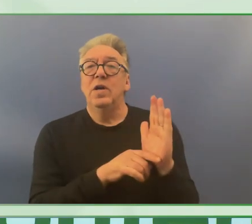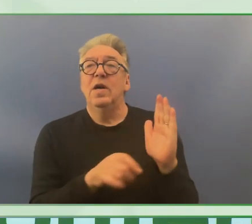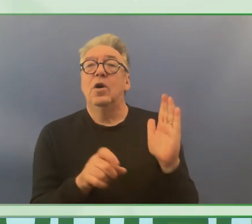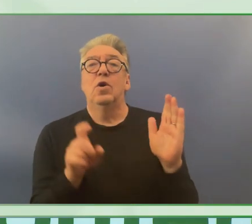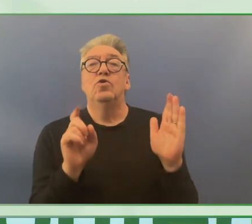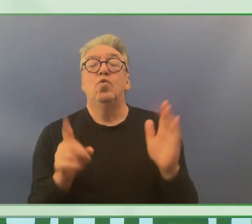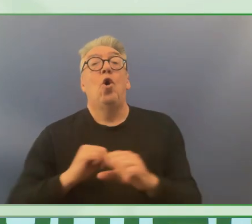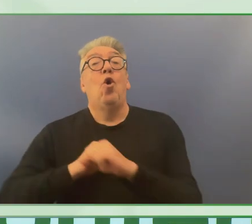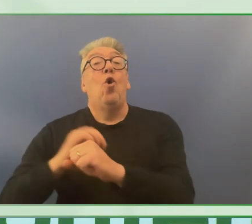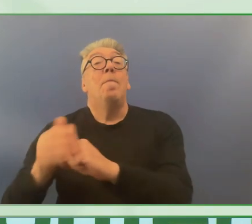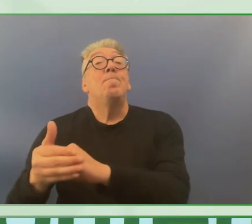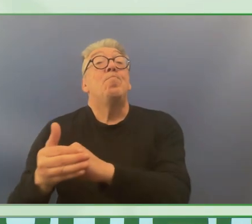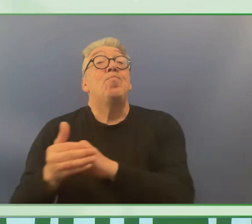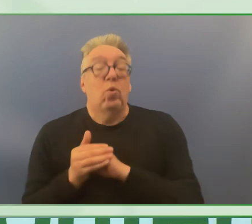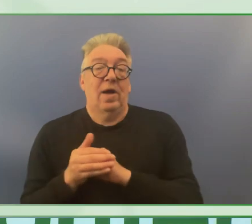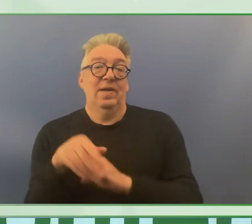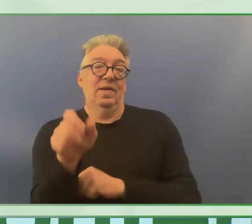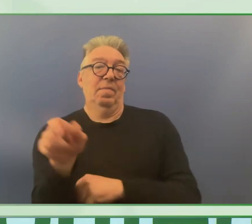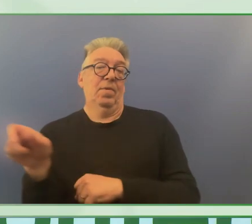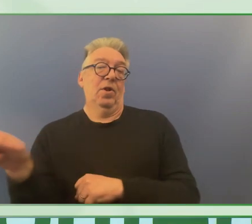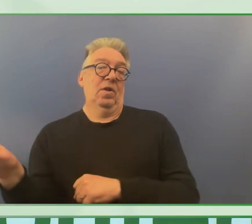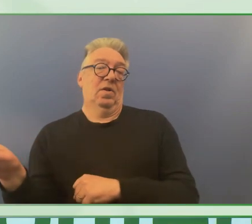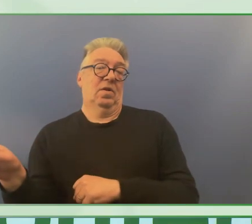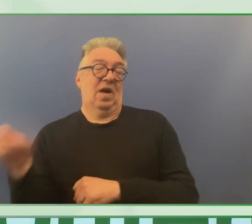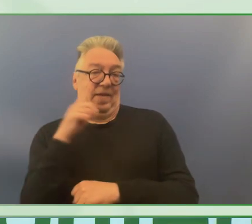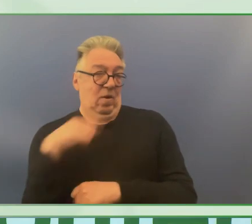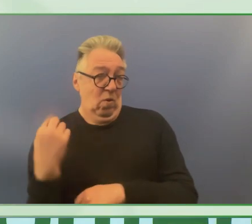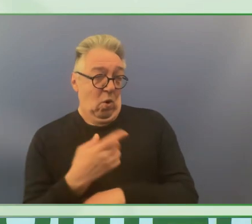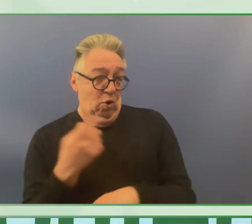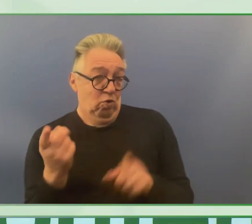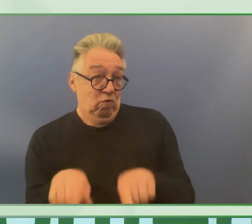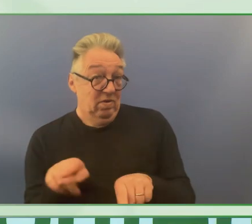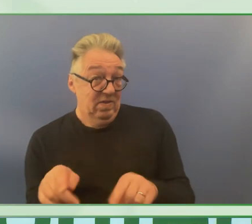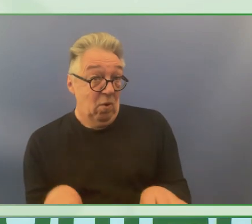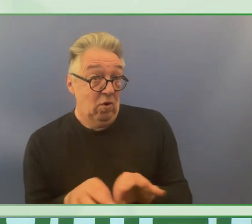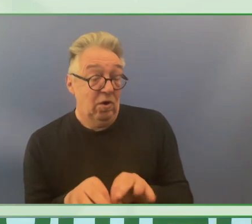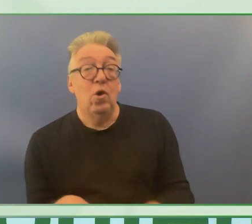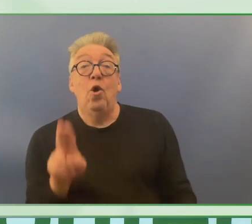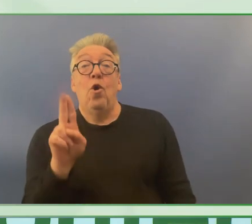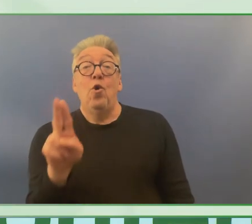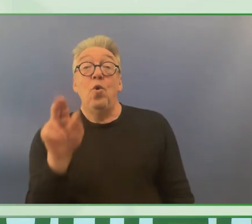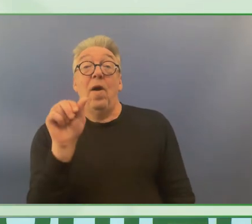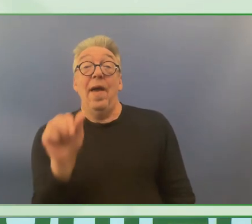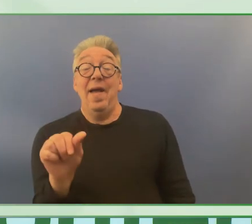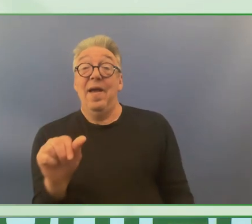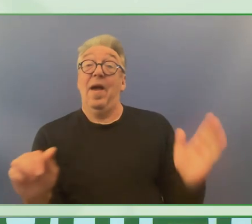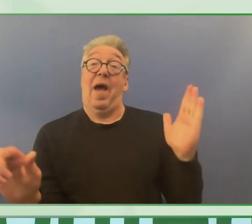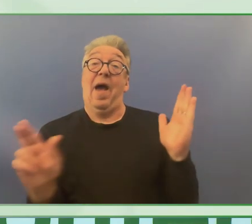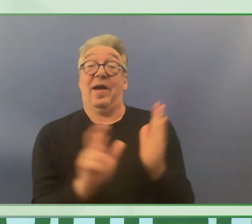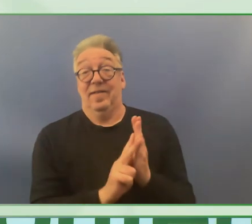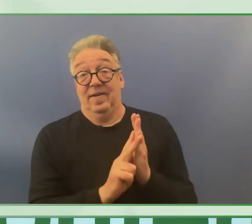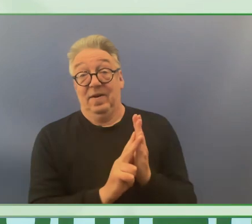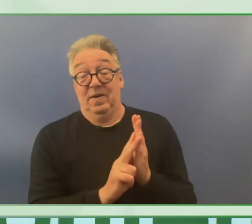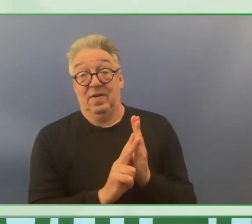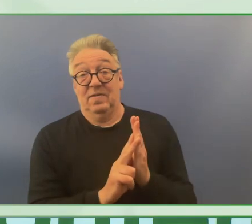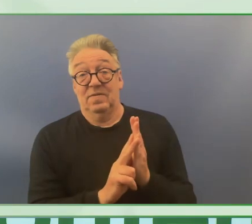very, very positive thing that I think we can all agree on. So the UA Act basically, and I'm going to oversimplify, but it